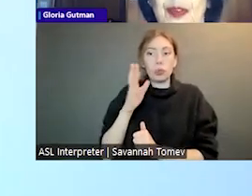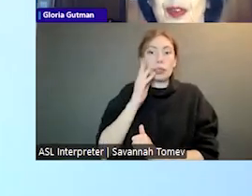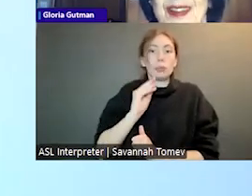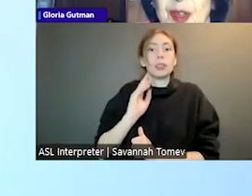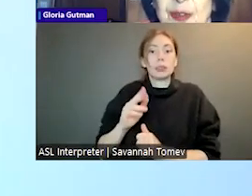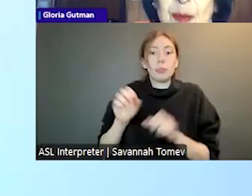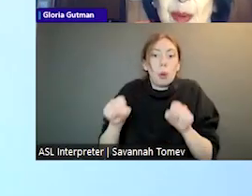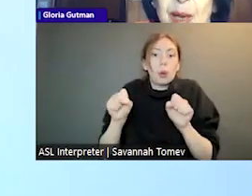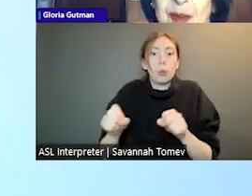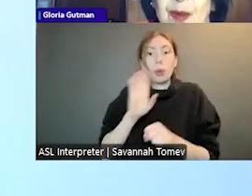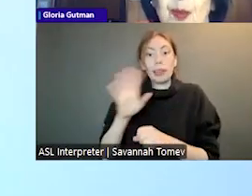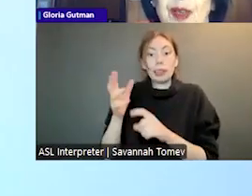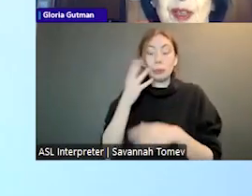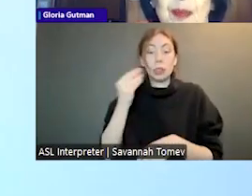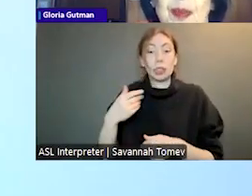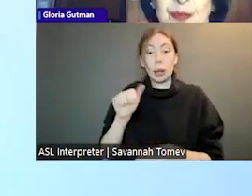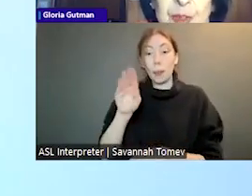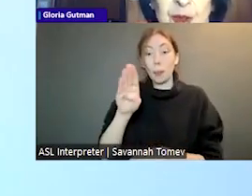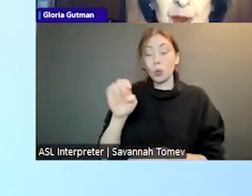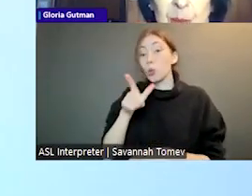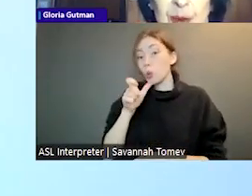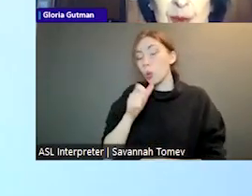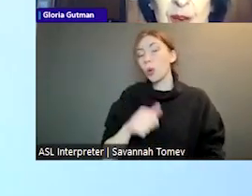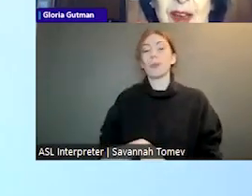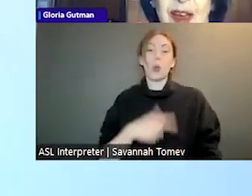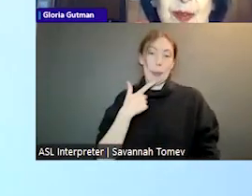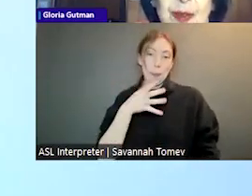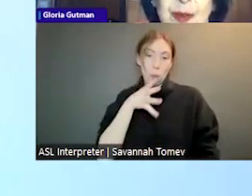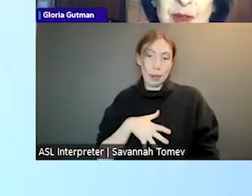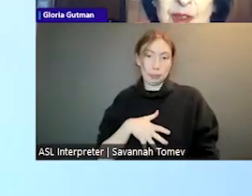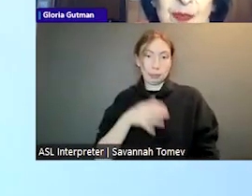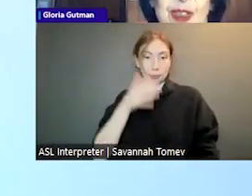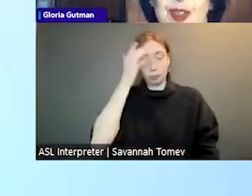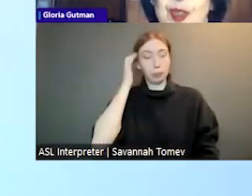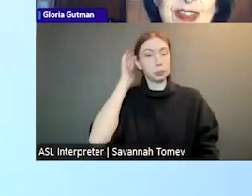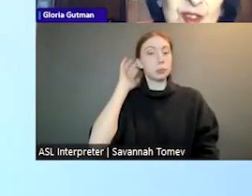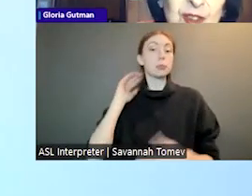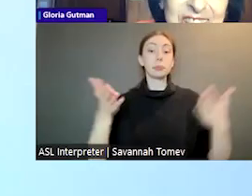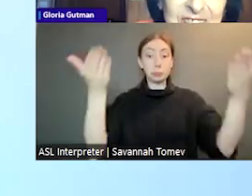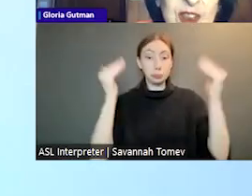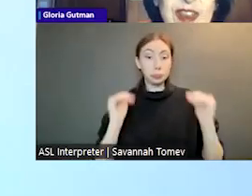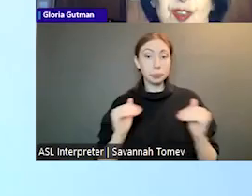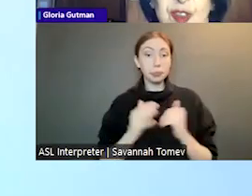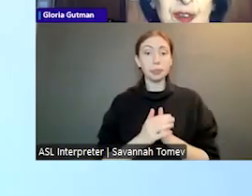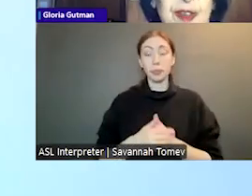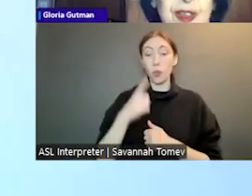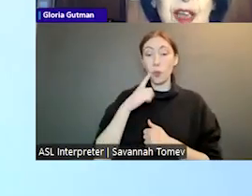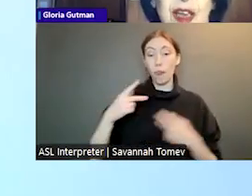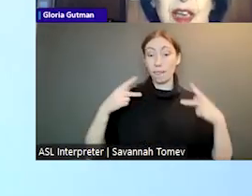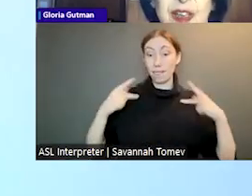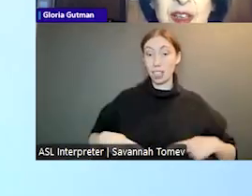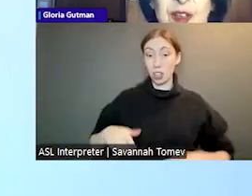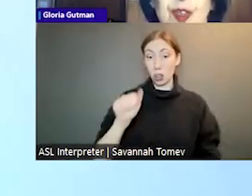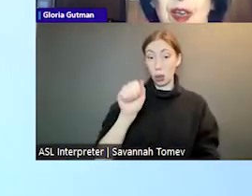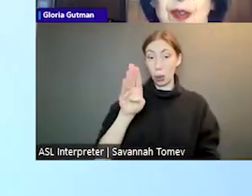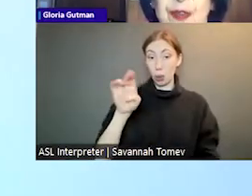But we've got a different pattern when it comes to physical abuse. And although the difference is not statistically significant,